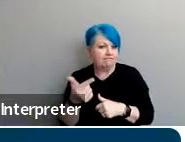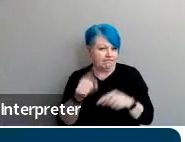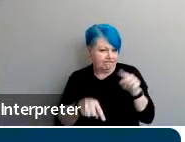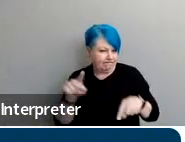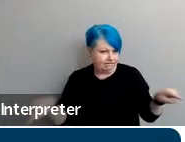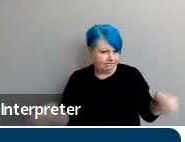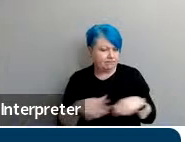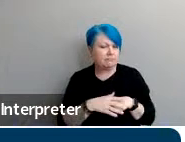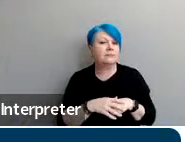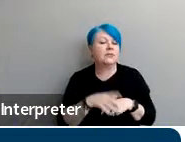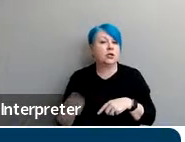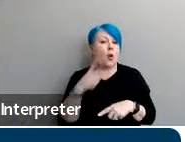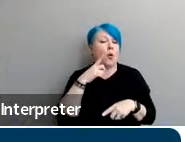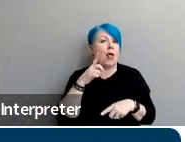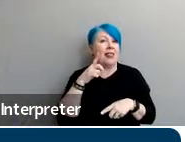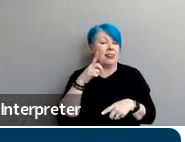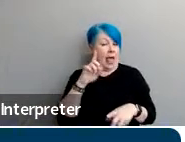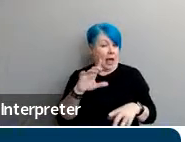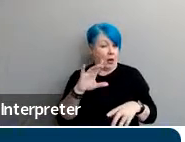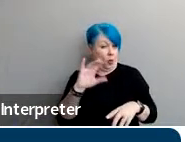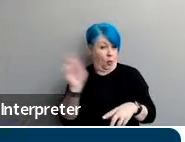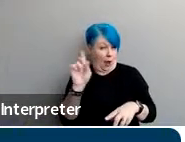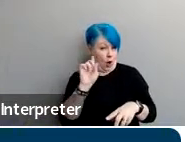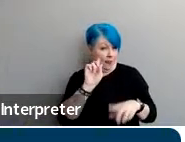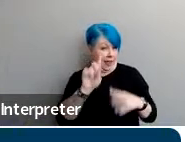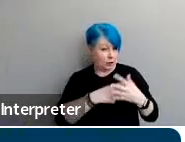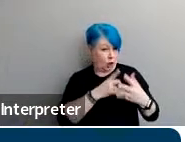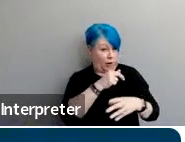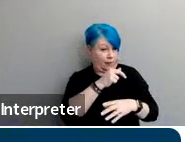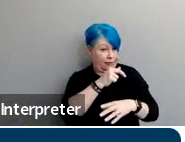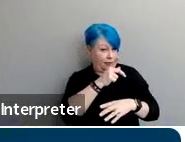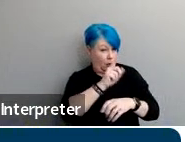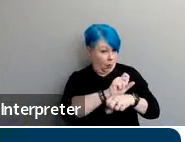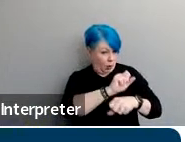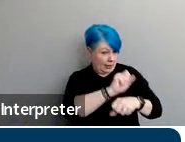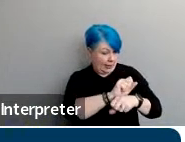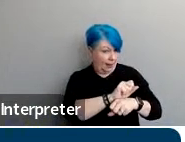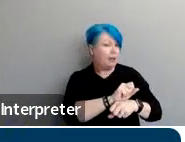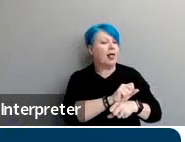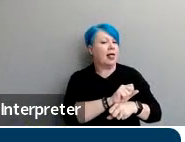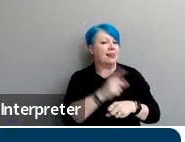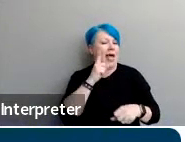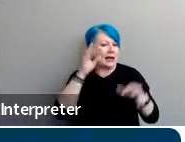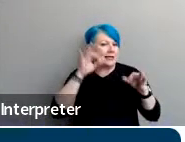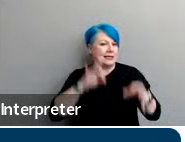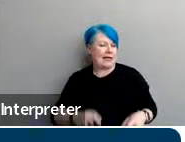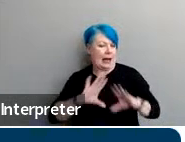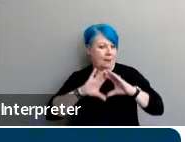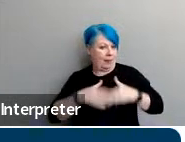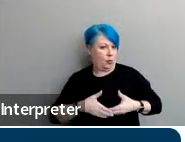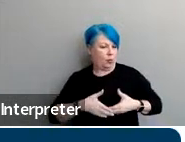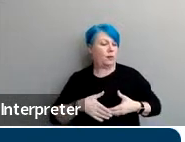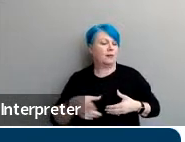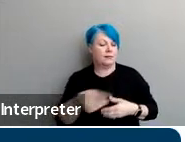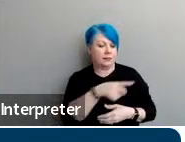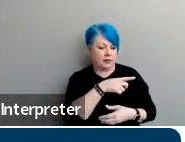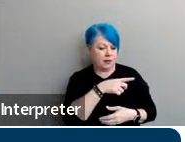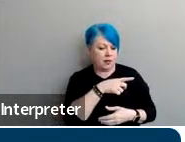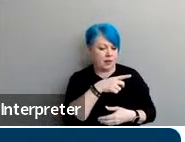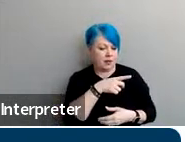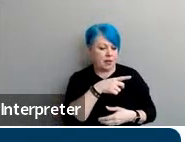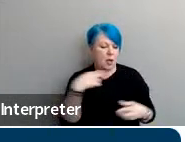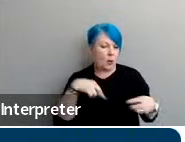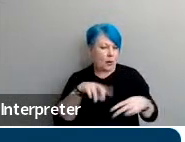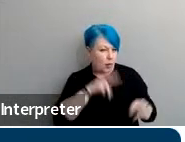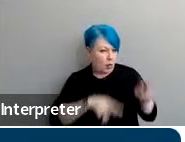Site assignment is an administrative decision. We do have a process via a survey for students and families to provide input in terms of